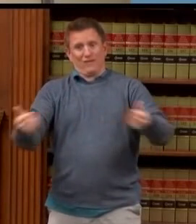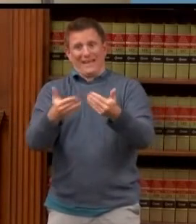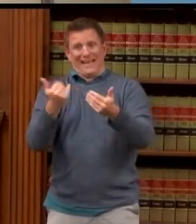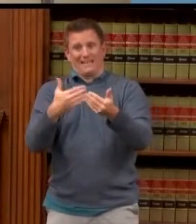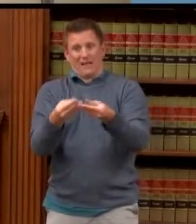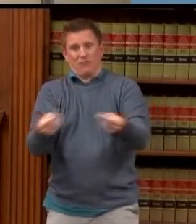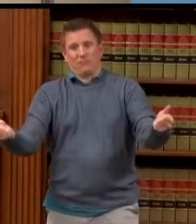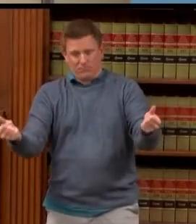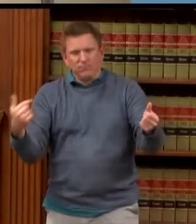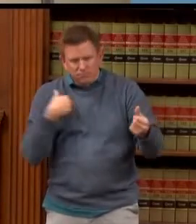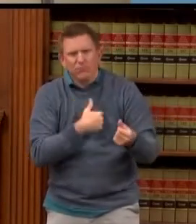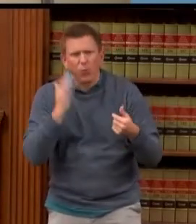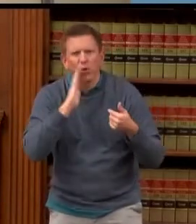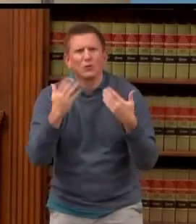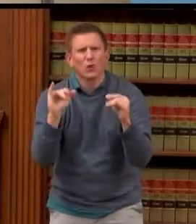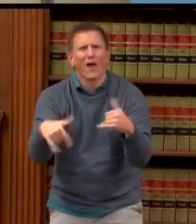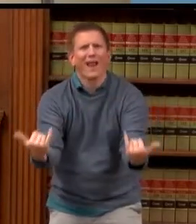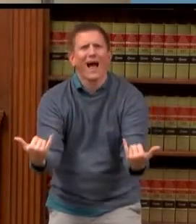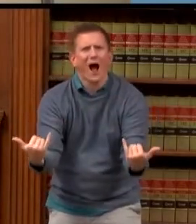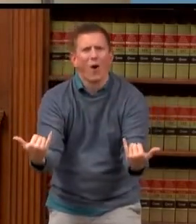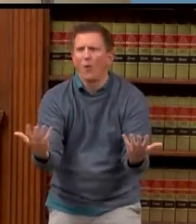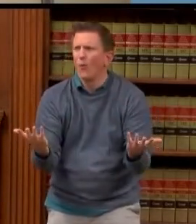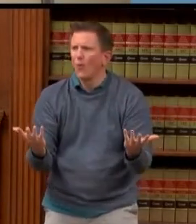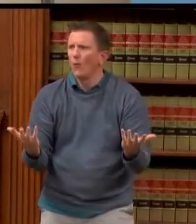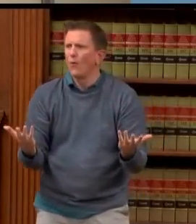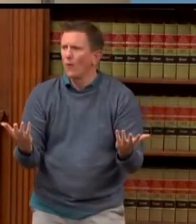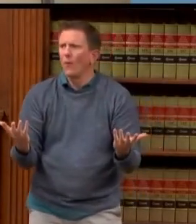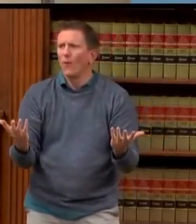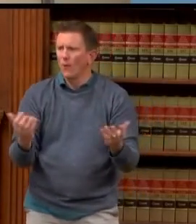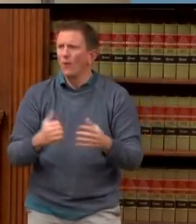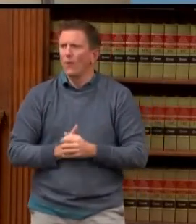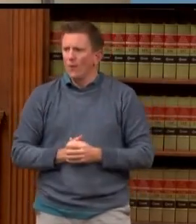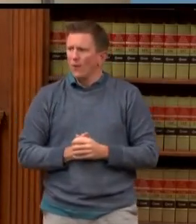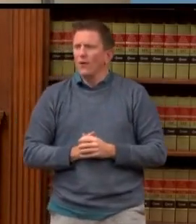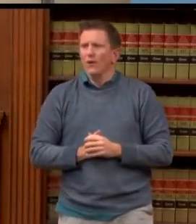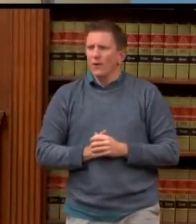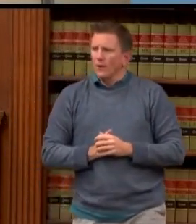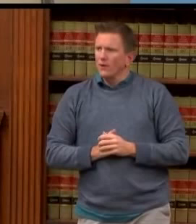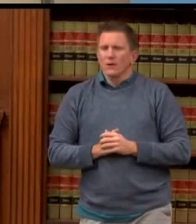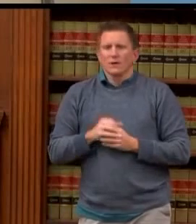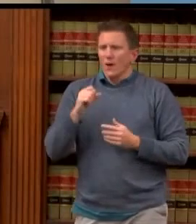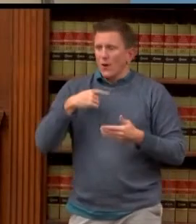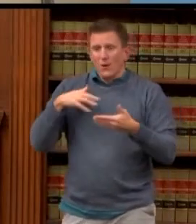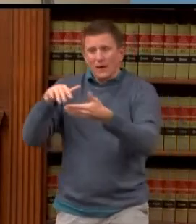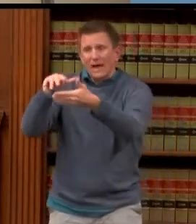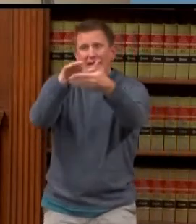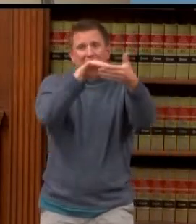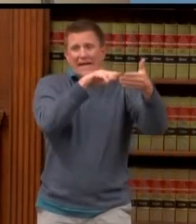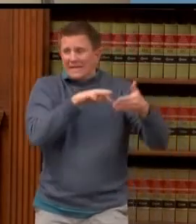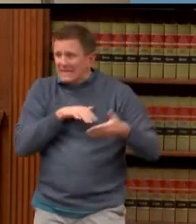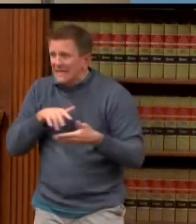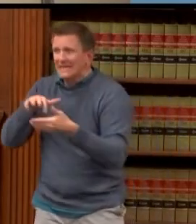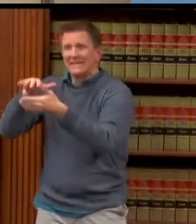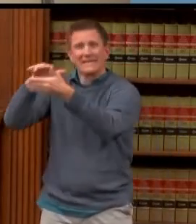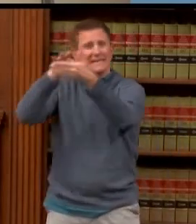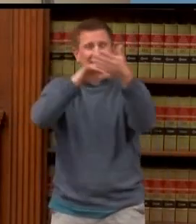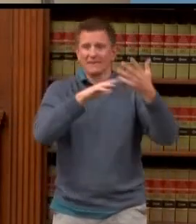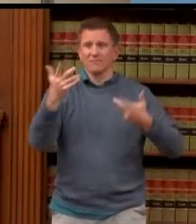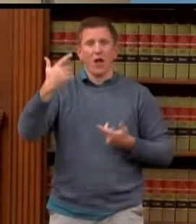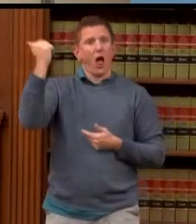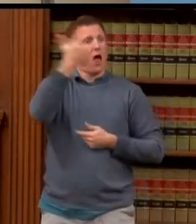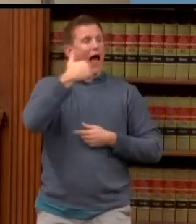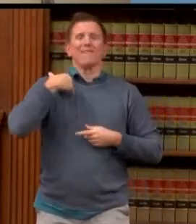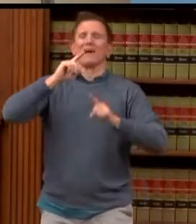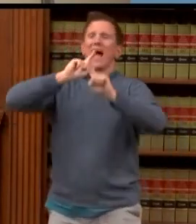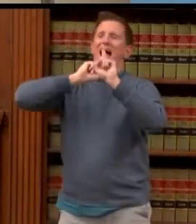we're going to look at everything that we can, make educated decisions, and hope that gets the job done. But there are no guarantees with